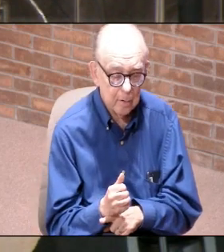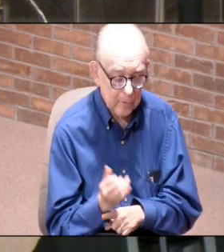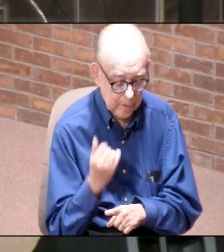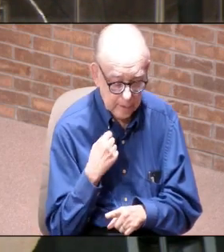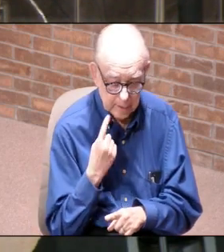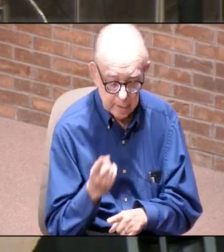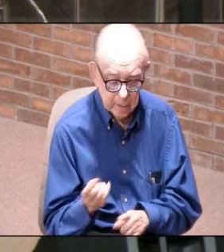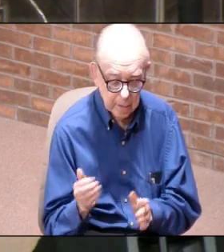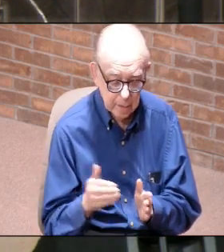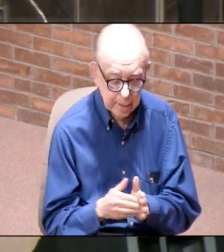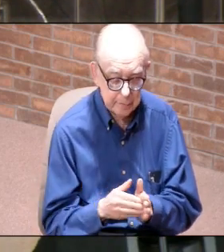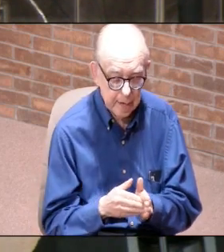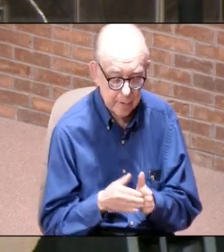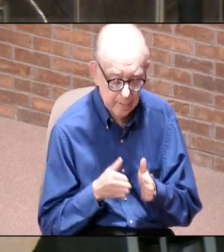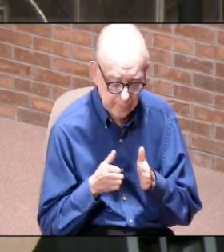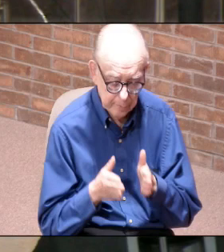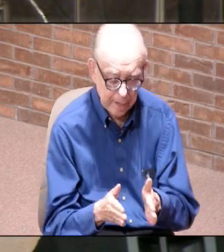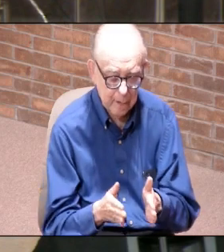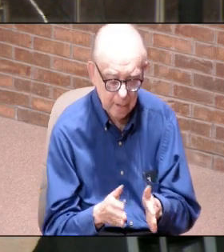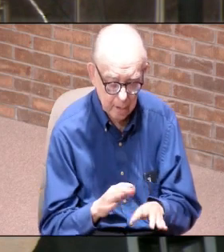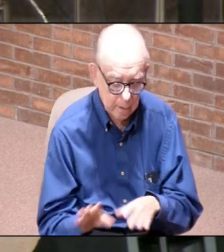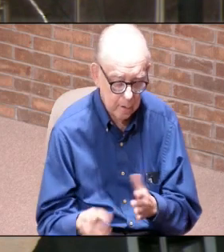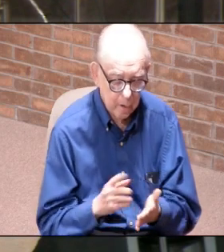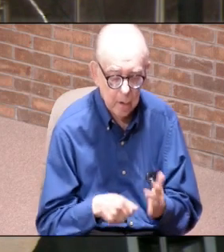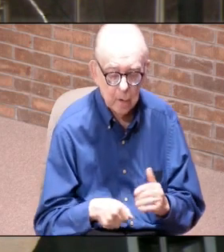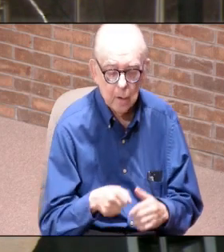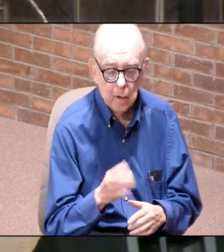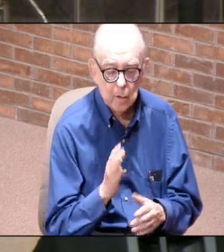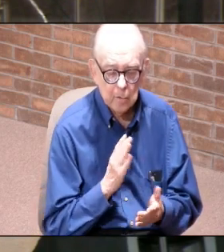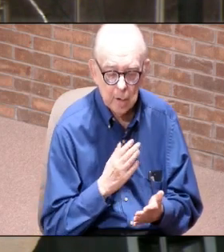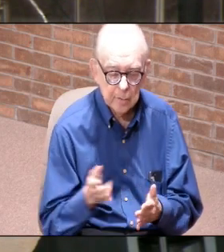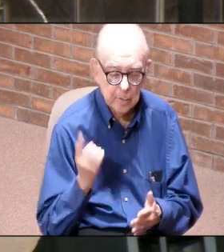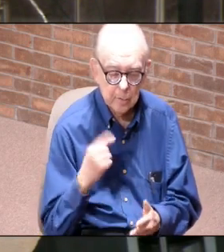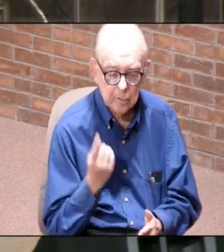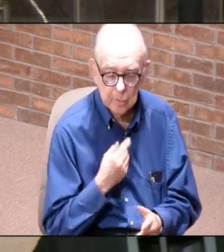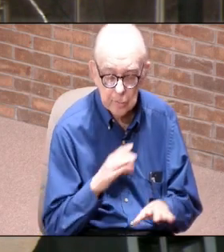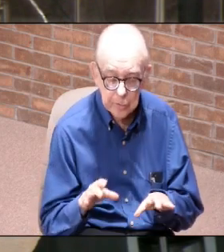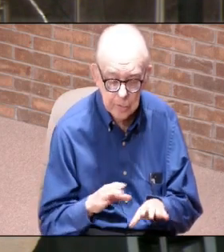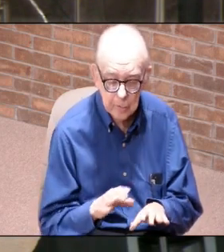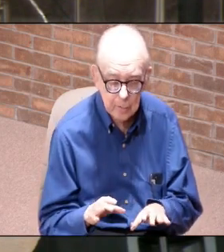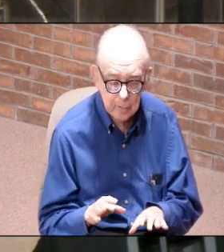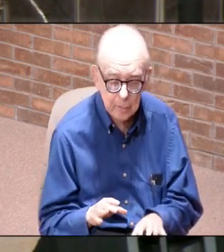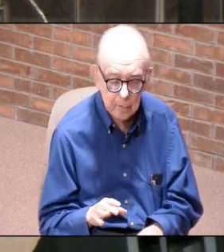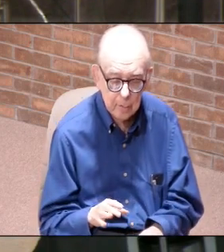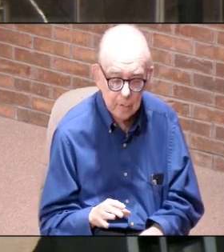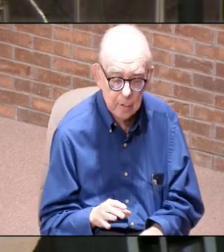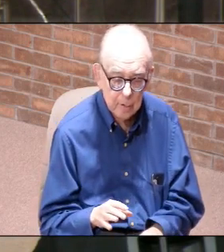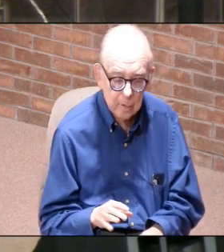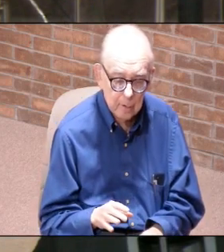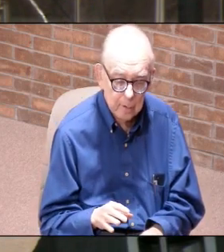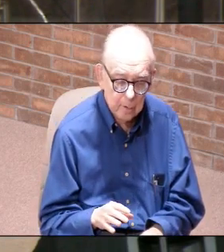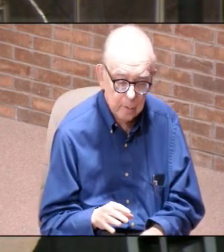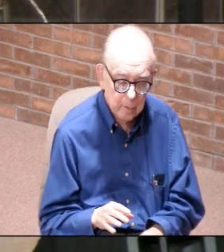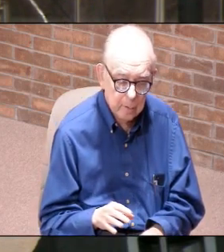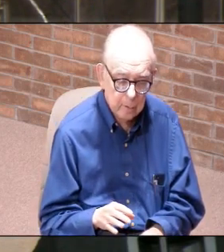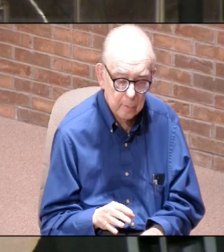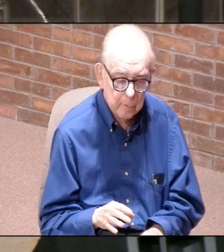If we would get back on track and do what God planned for us to do,